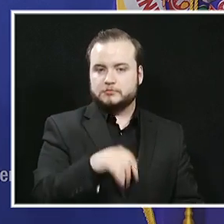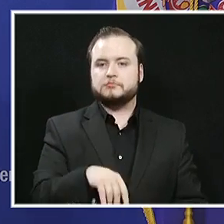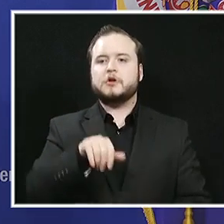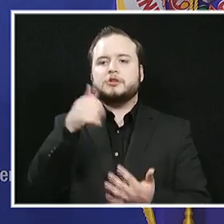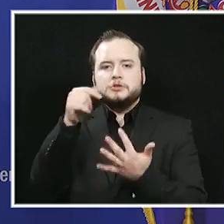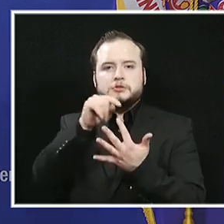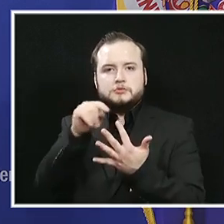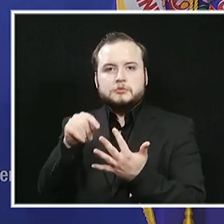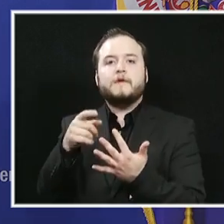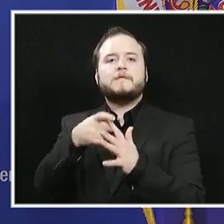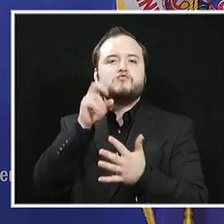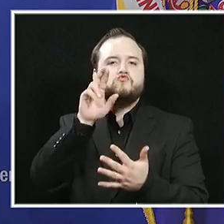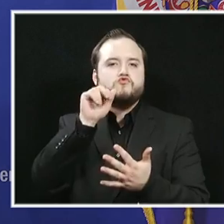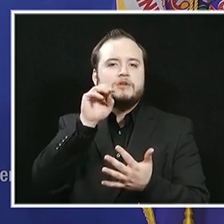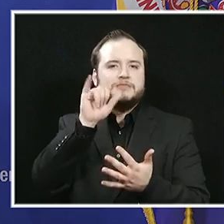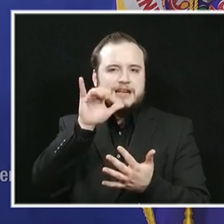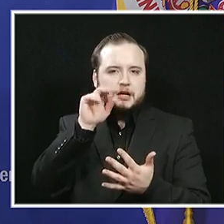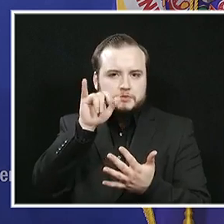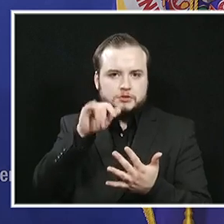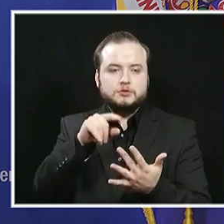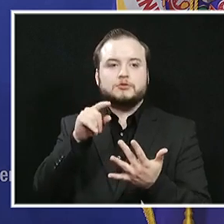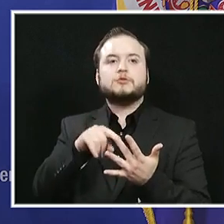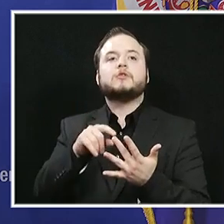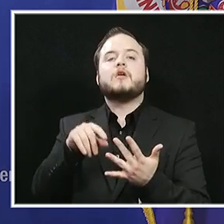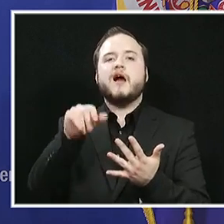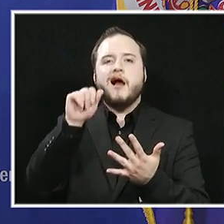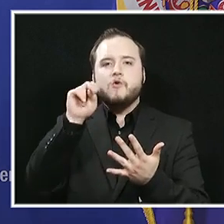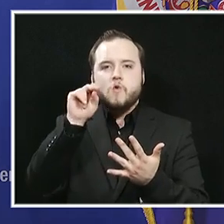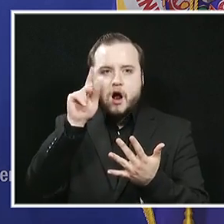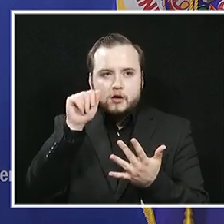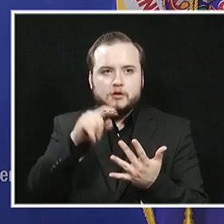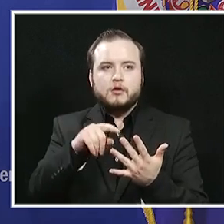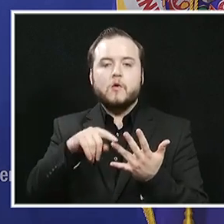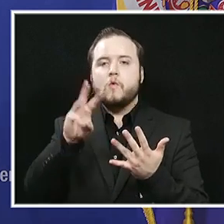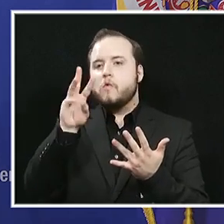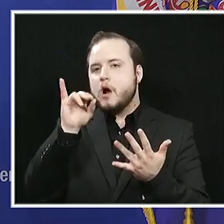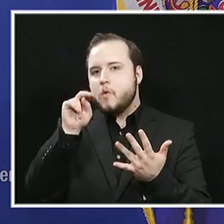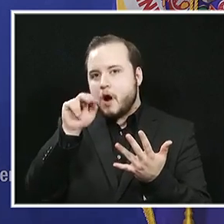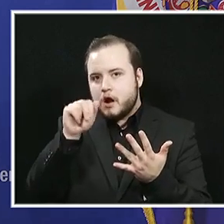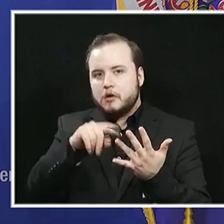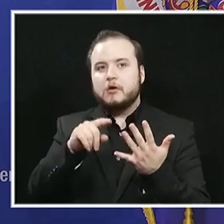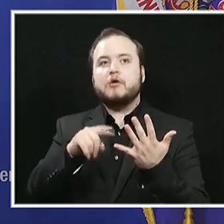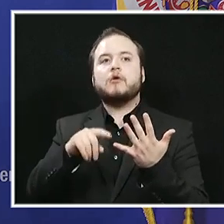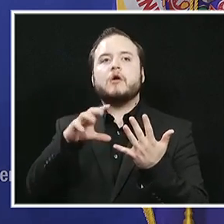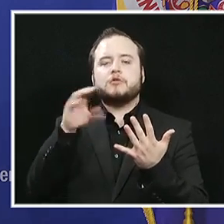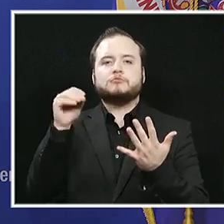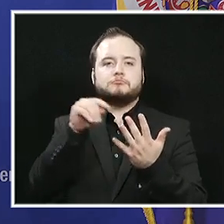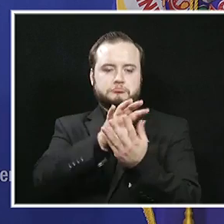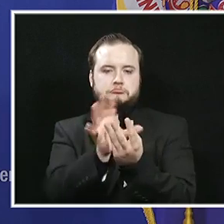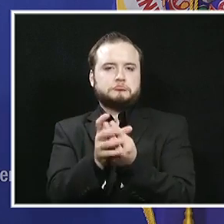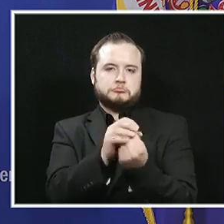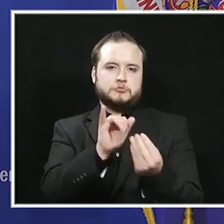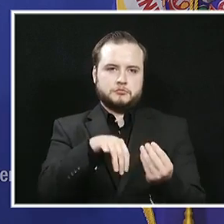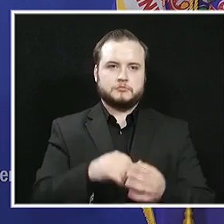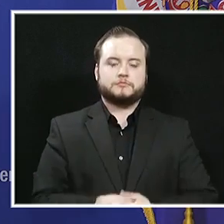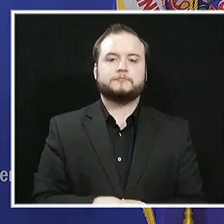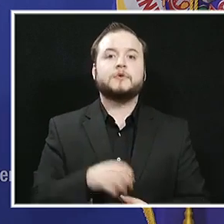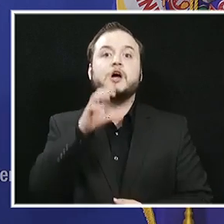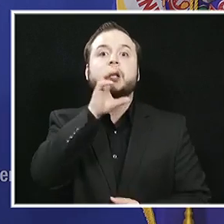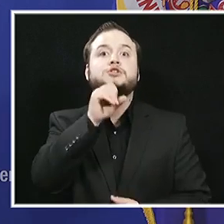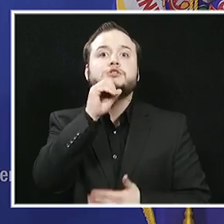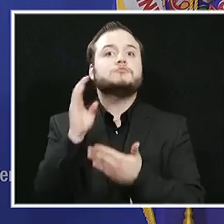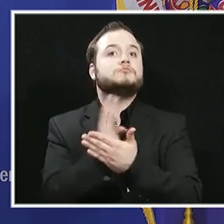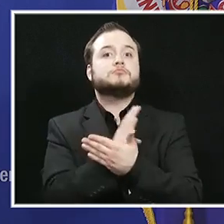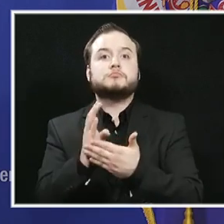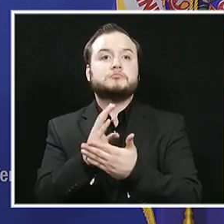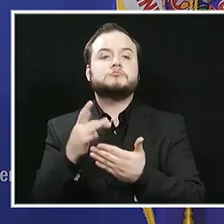And the age ranges of these individuals continue to skew toward the elderly. 6 people in their 90s,